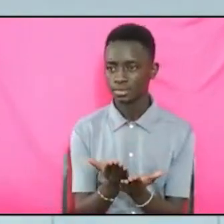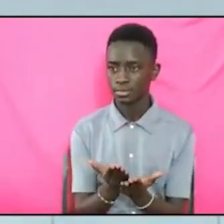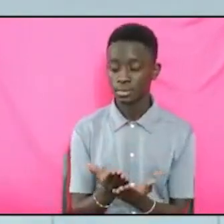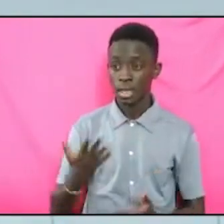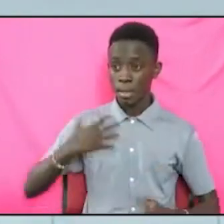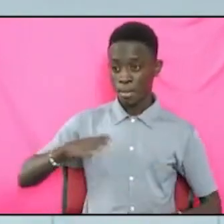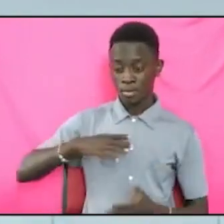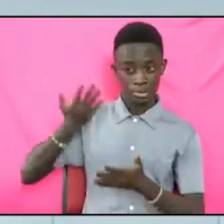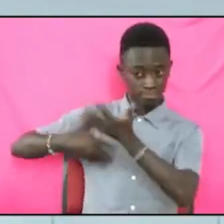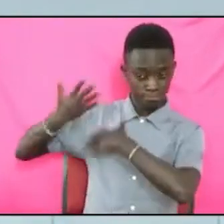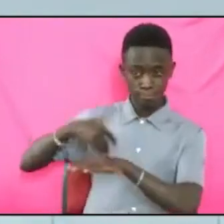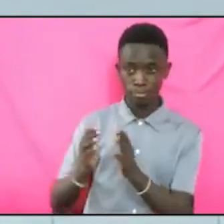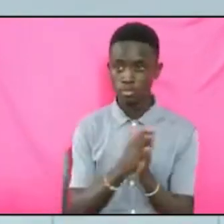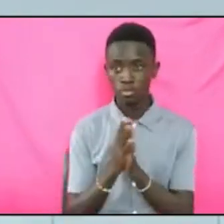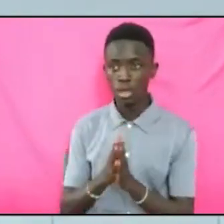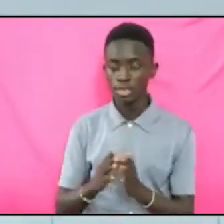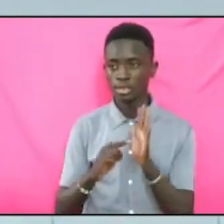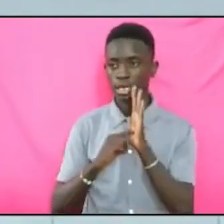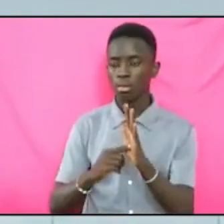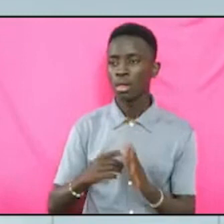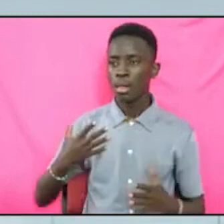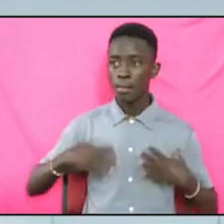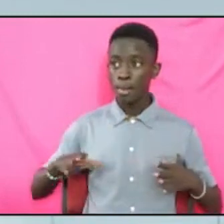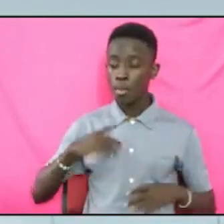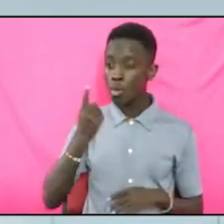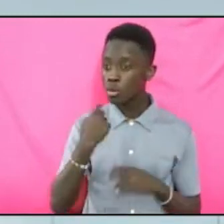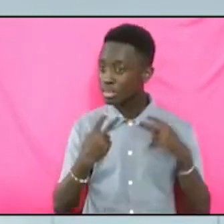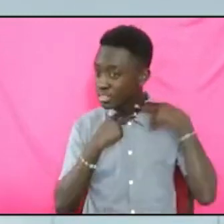through hell, I tell you. They went through hell.